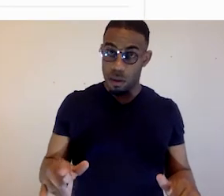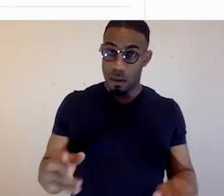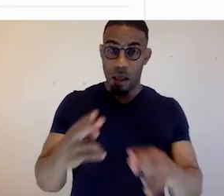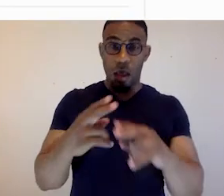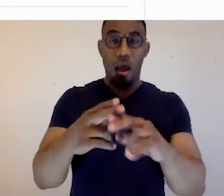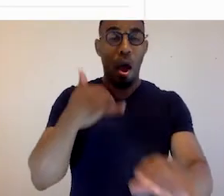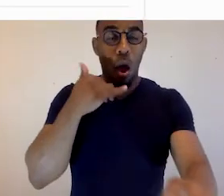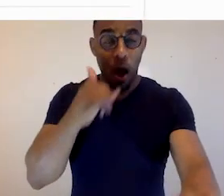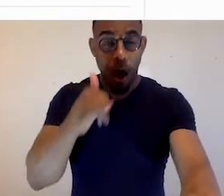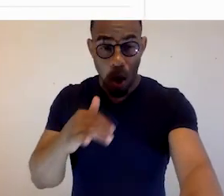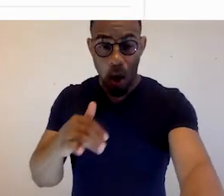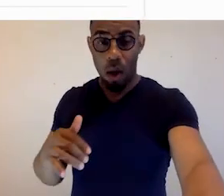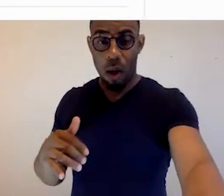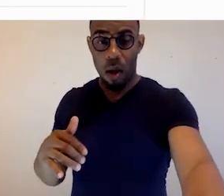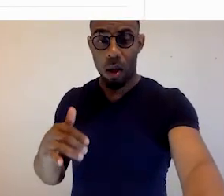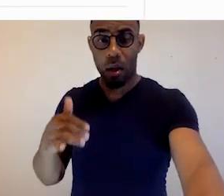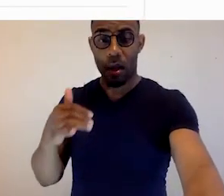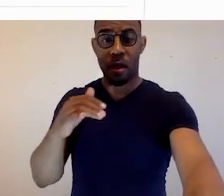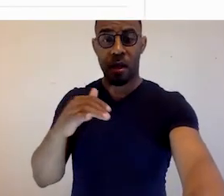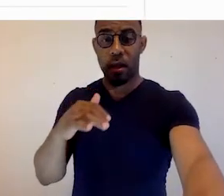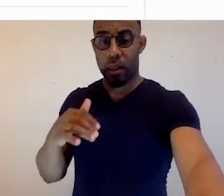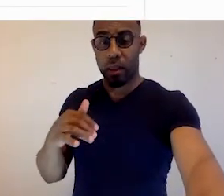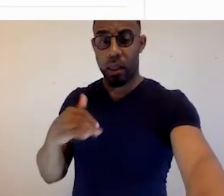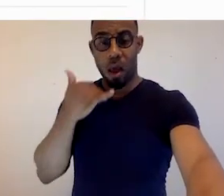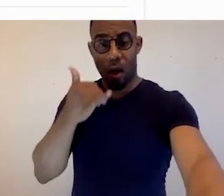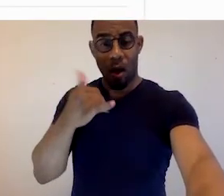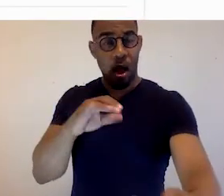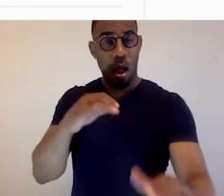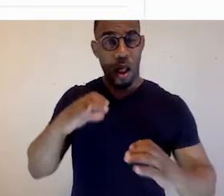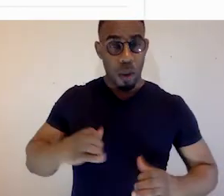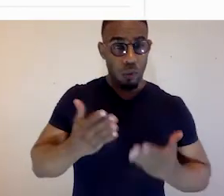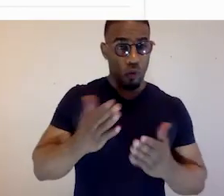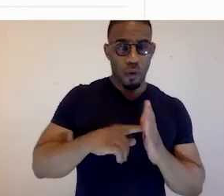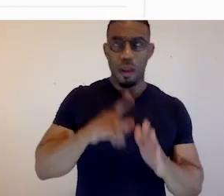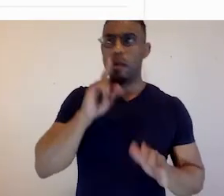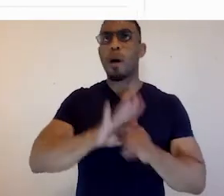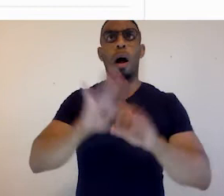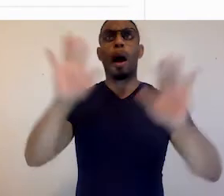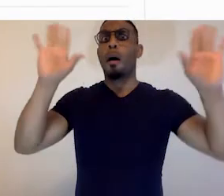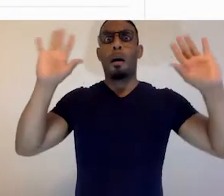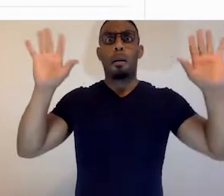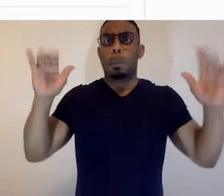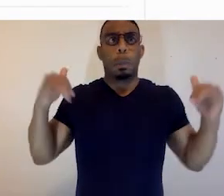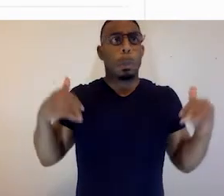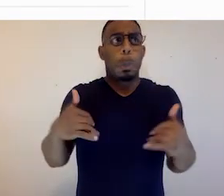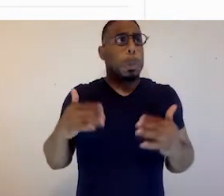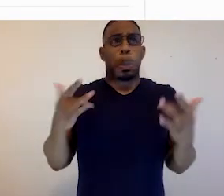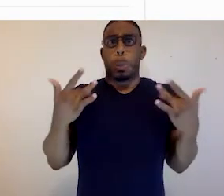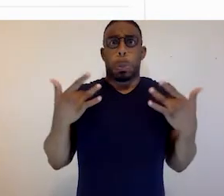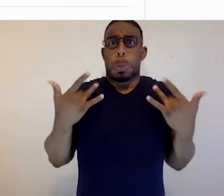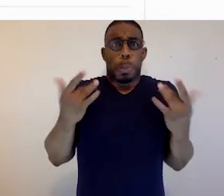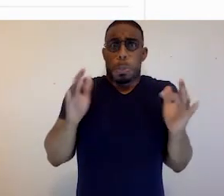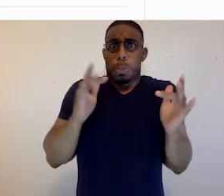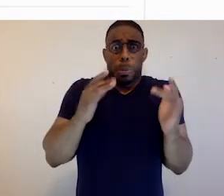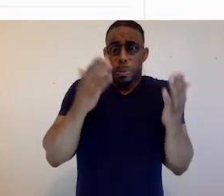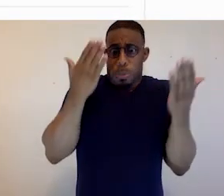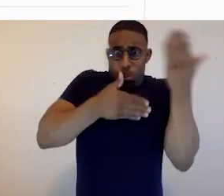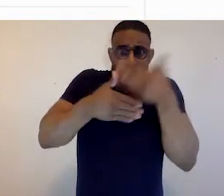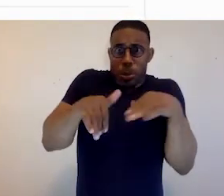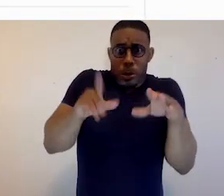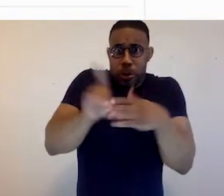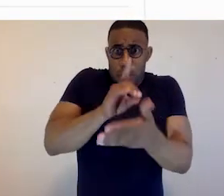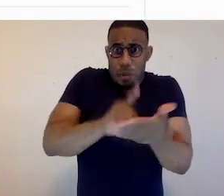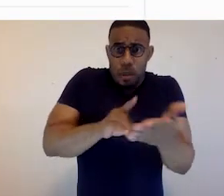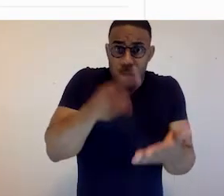the customer service reps and they swore that there was absolutely no discrimination